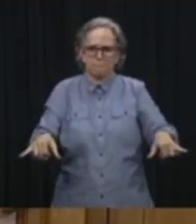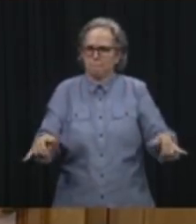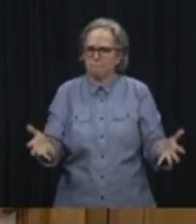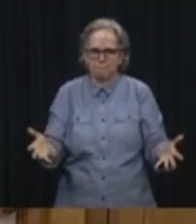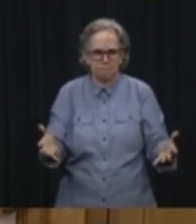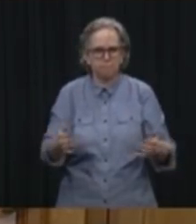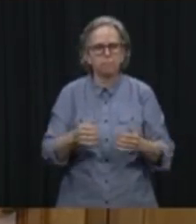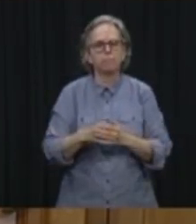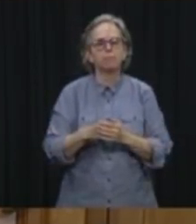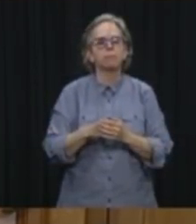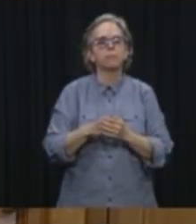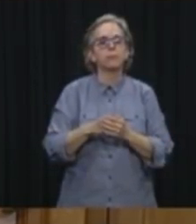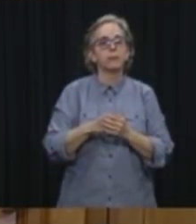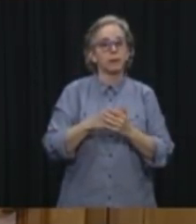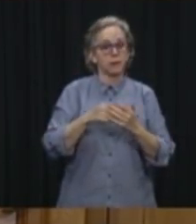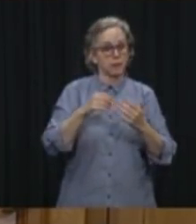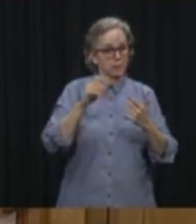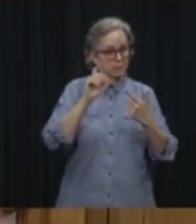For purposes of this order,